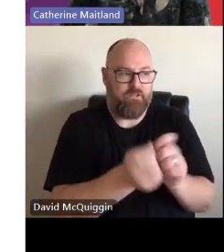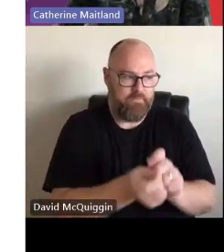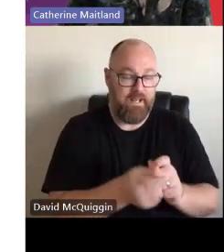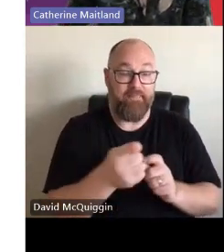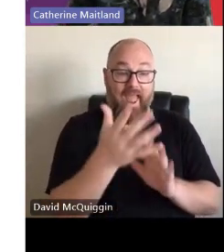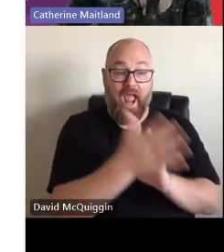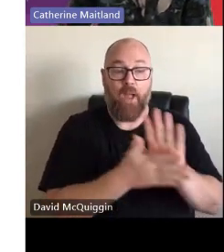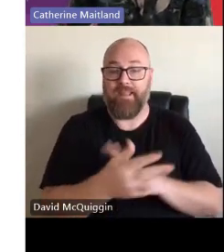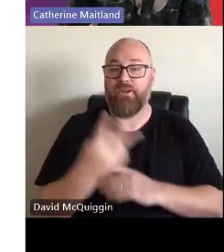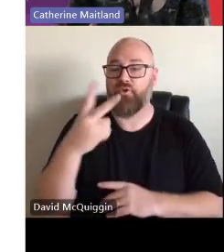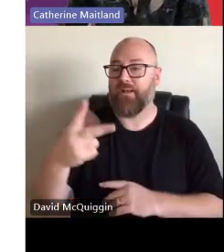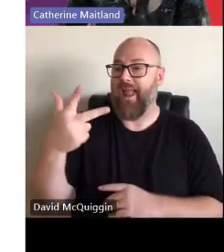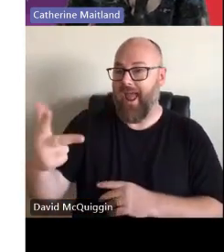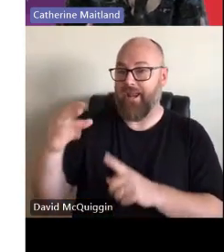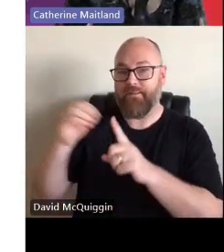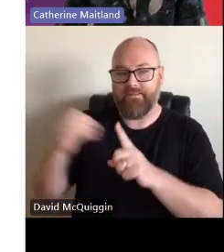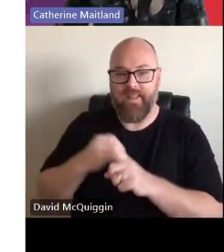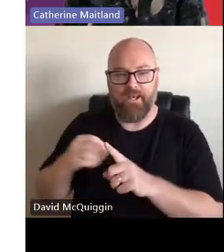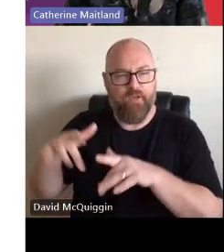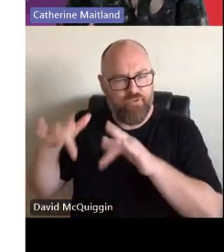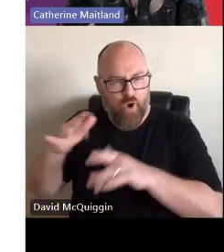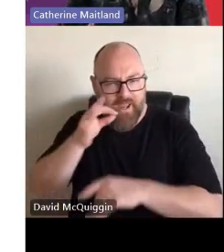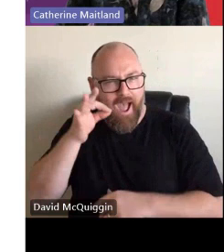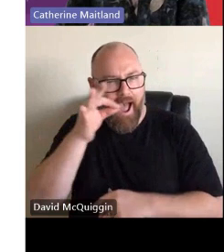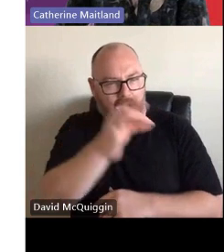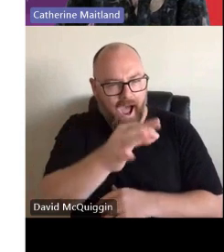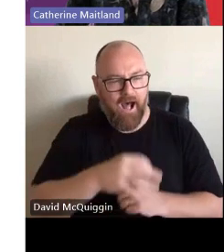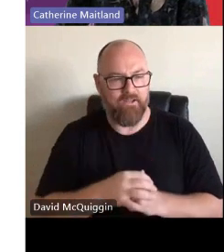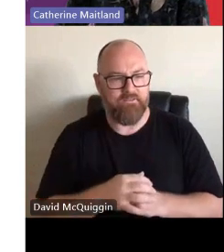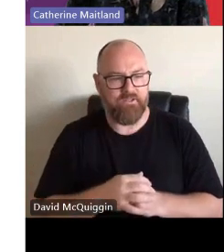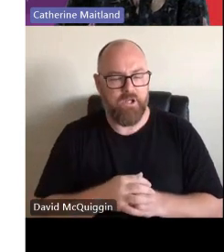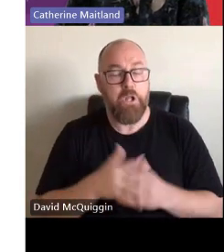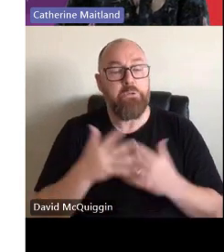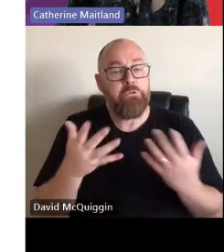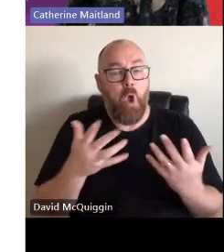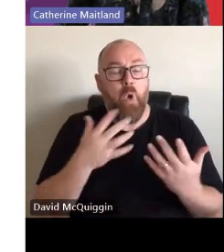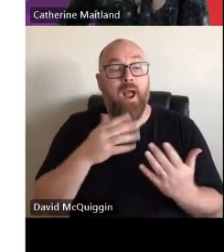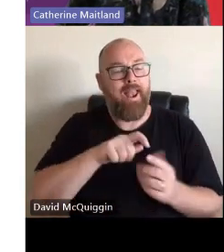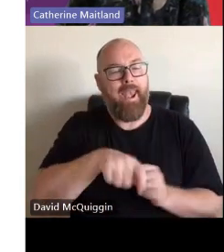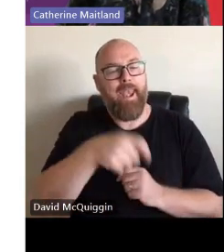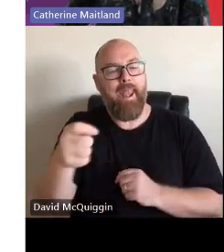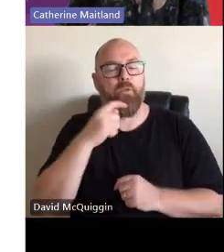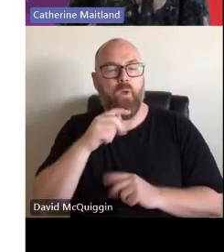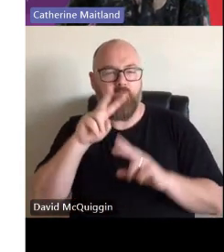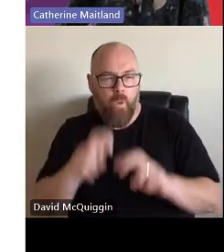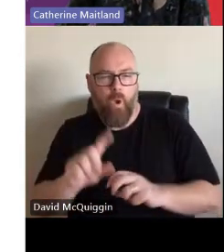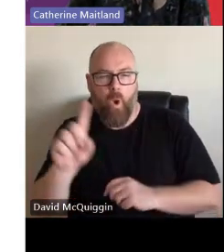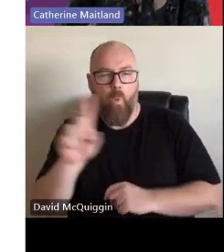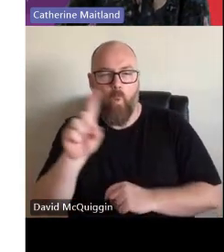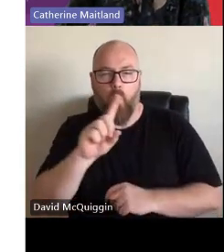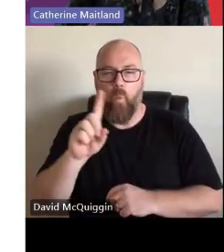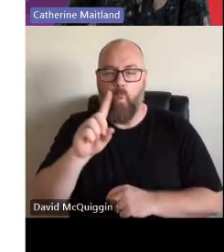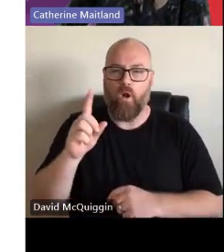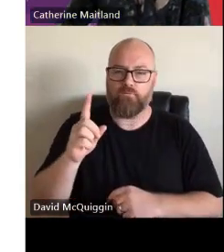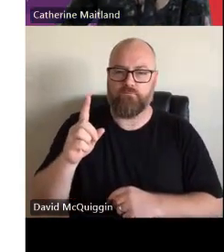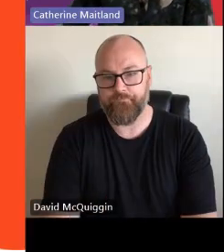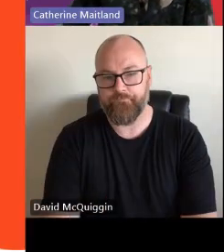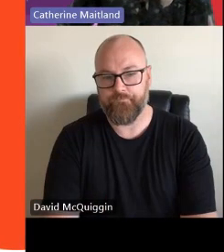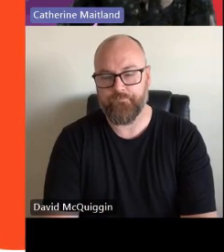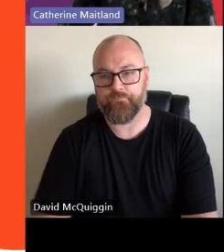have not. So let's have a look at what employees say about what prevents them from requesting.